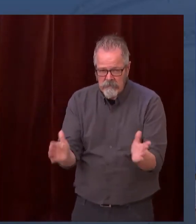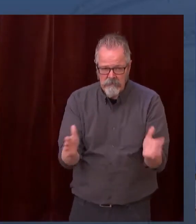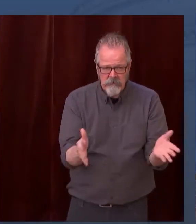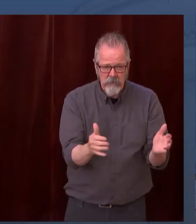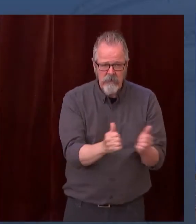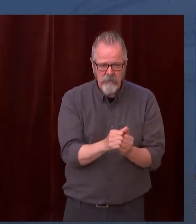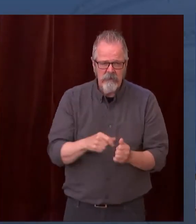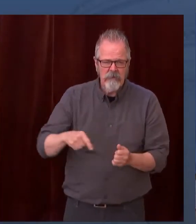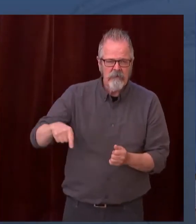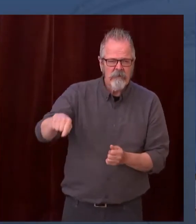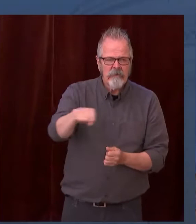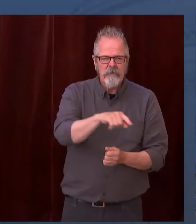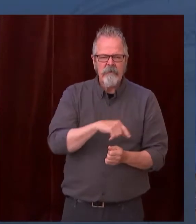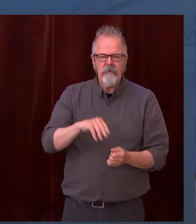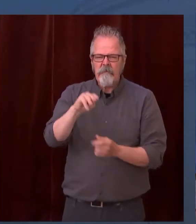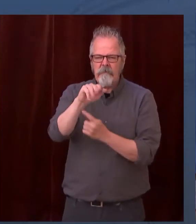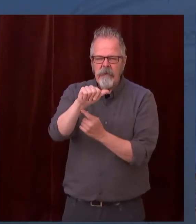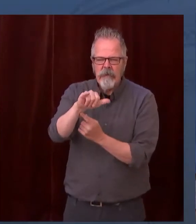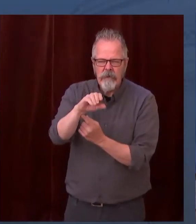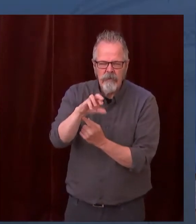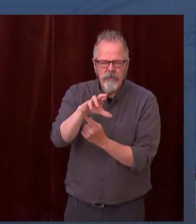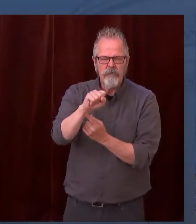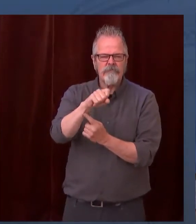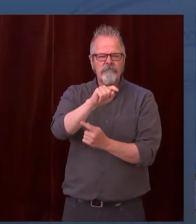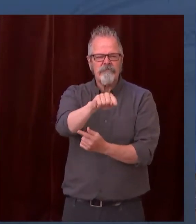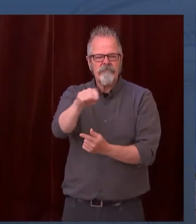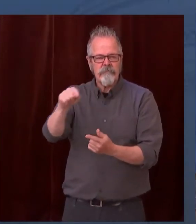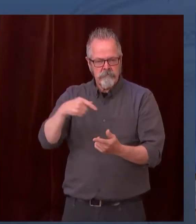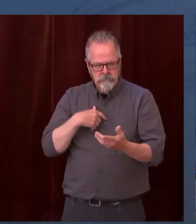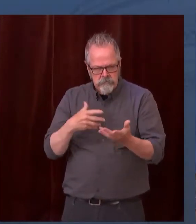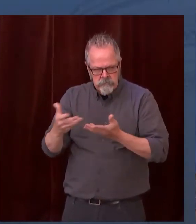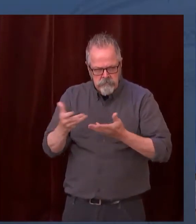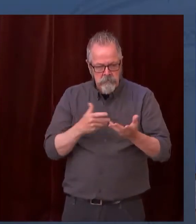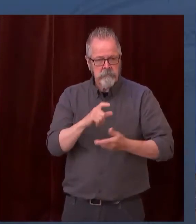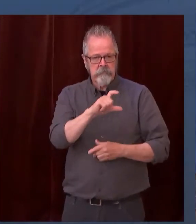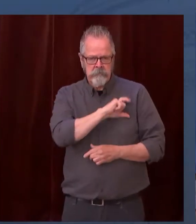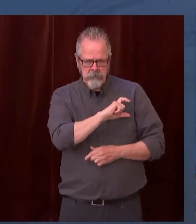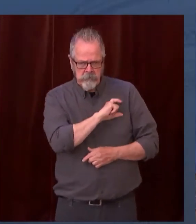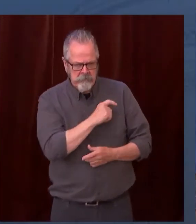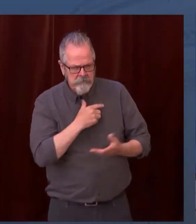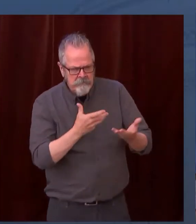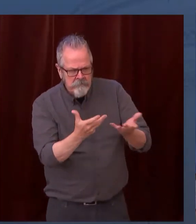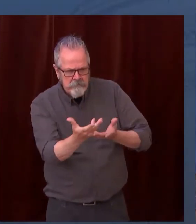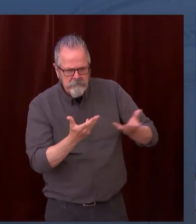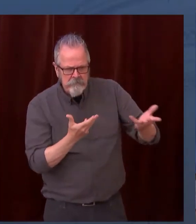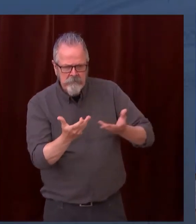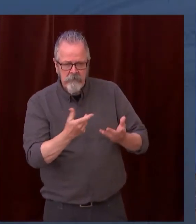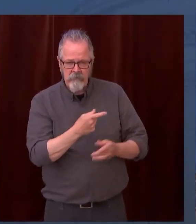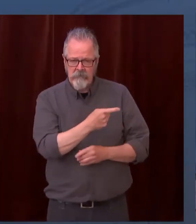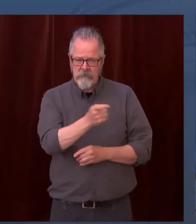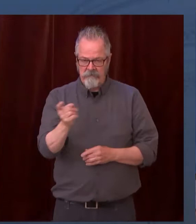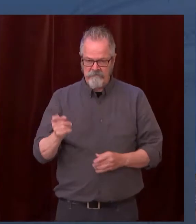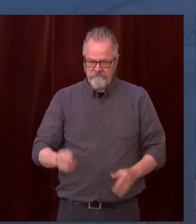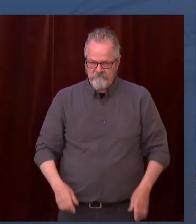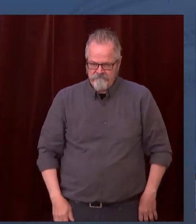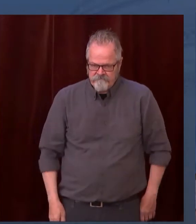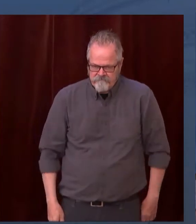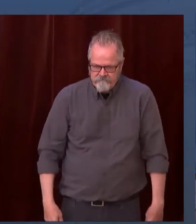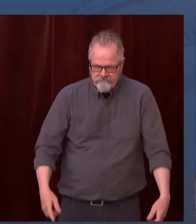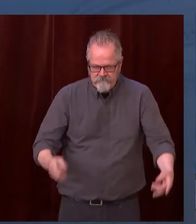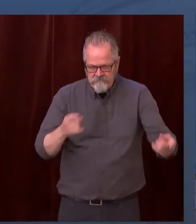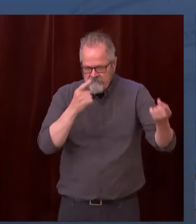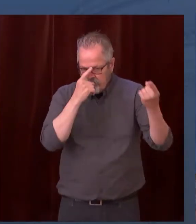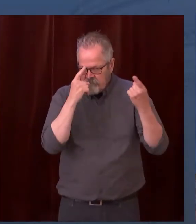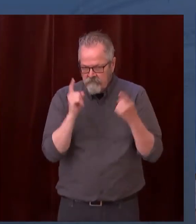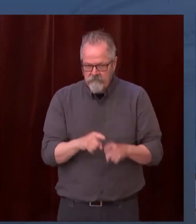Tri-Cities Economic Development Arm, suggested that masks work. So we appreciate the leadership in Tri-Cities, and over half of the